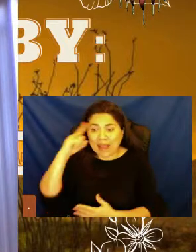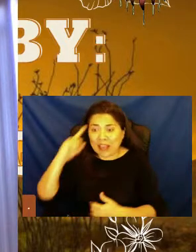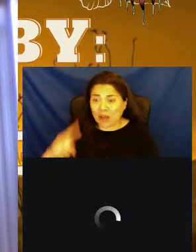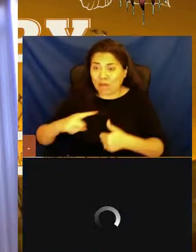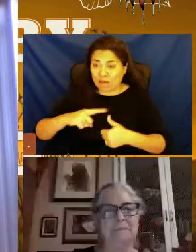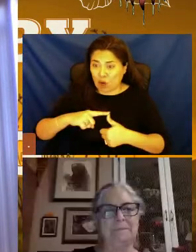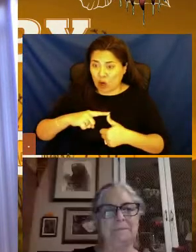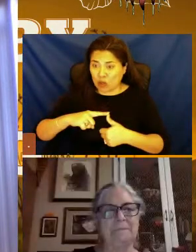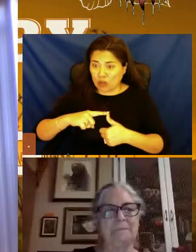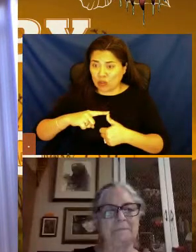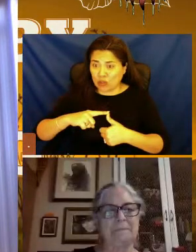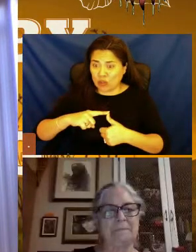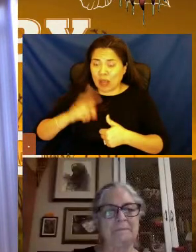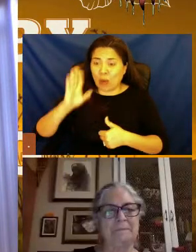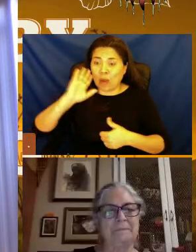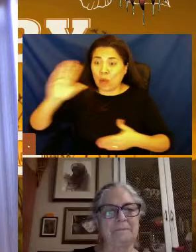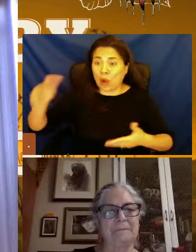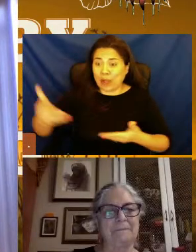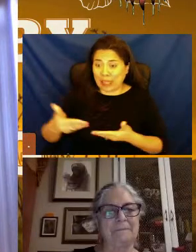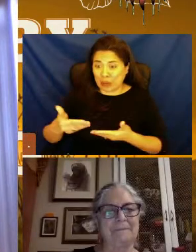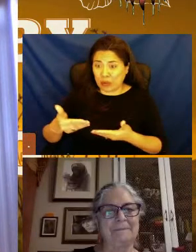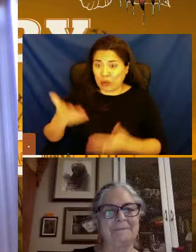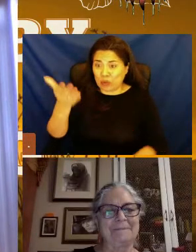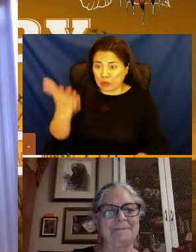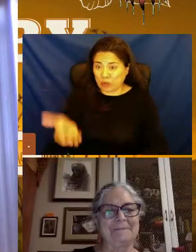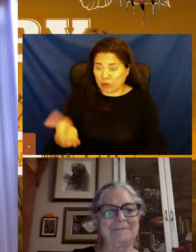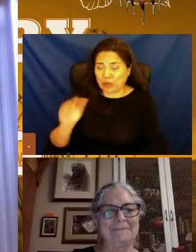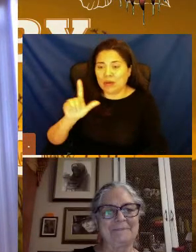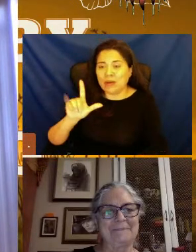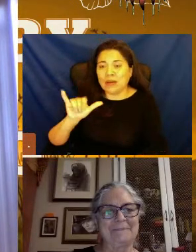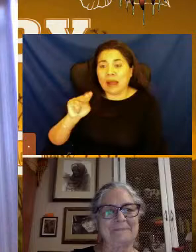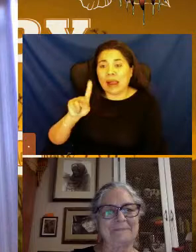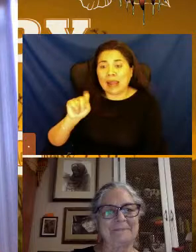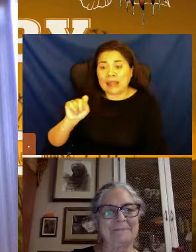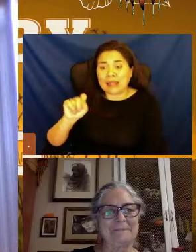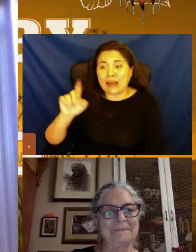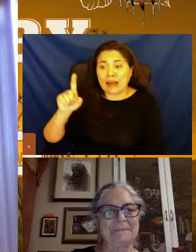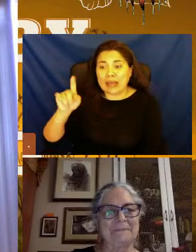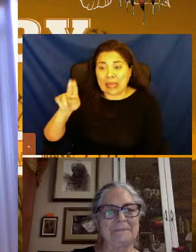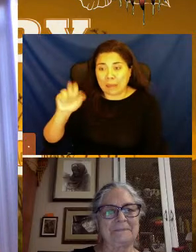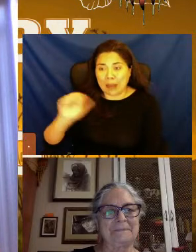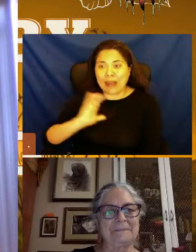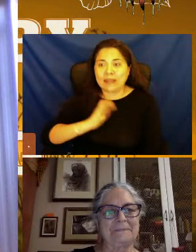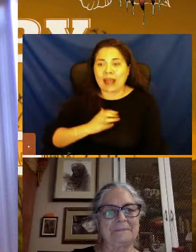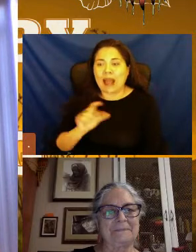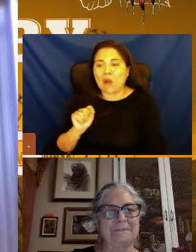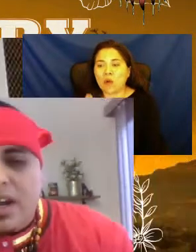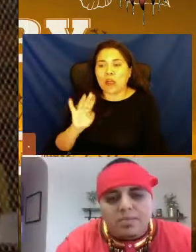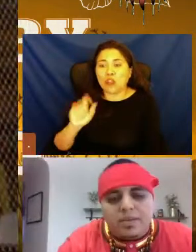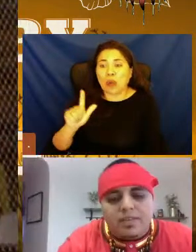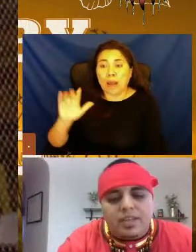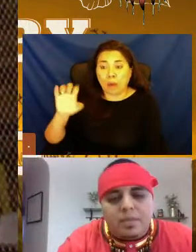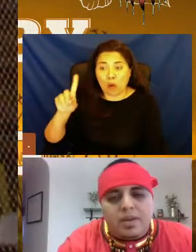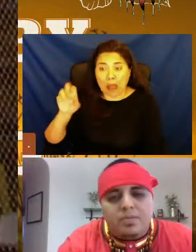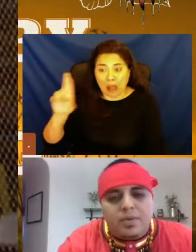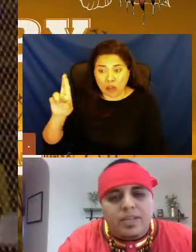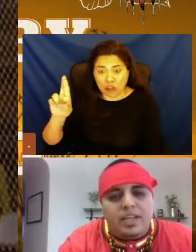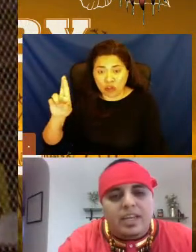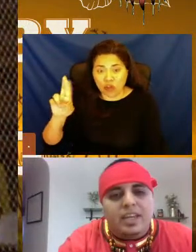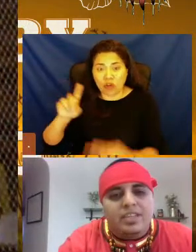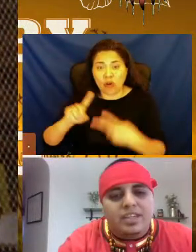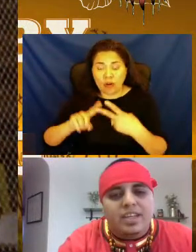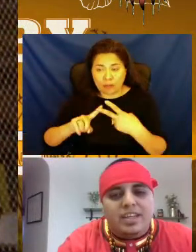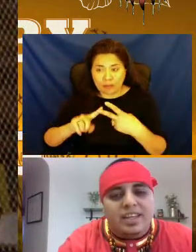are going to introduce Linda Jimenez, tribal elder of the Harame tribe